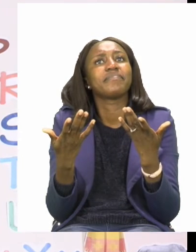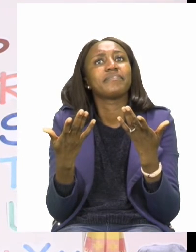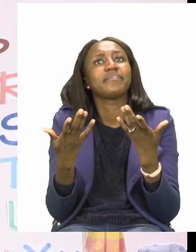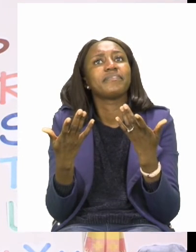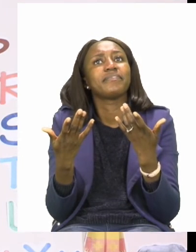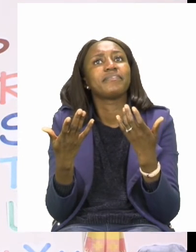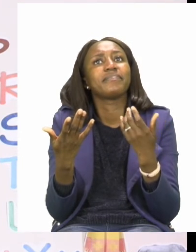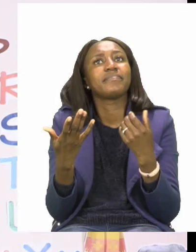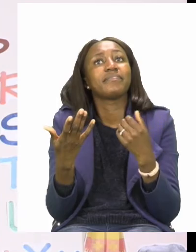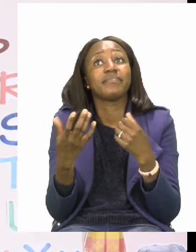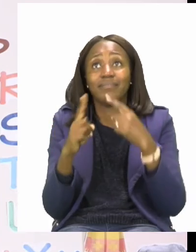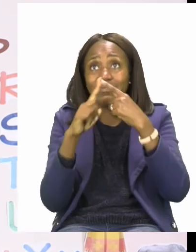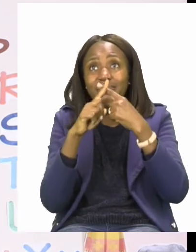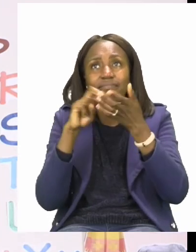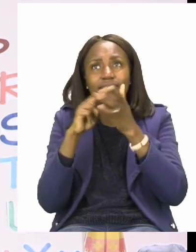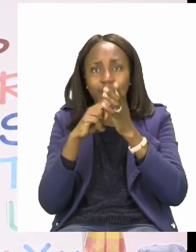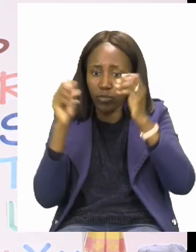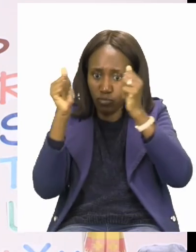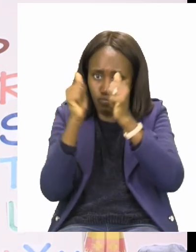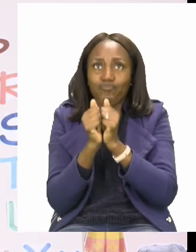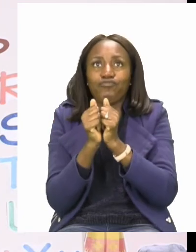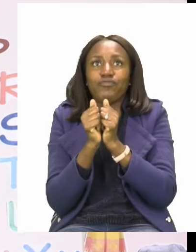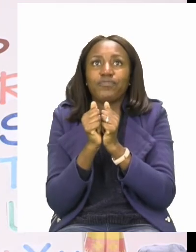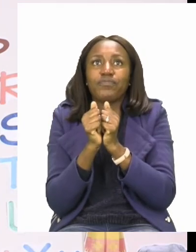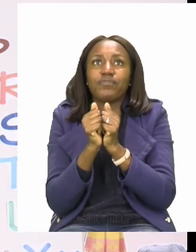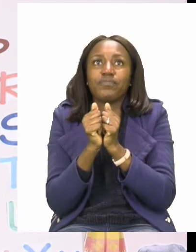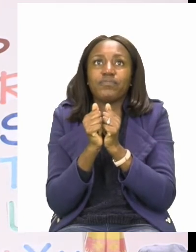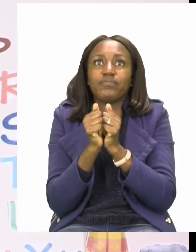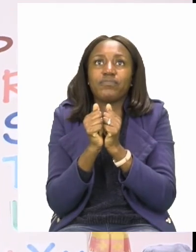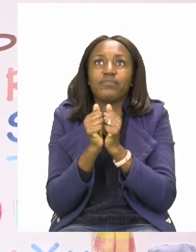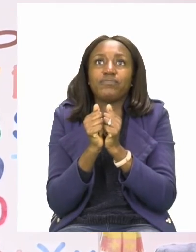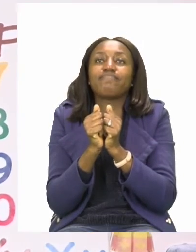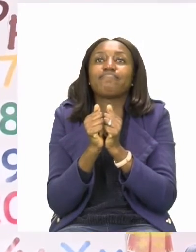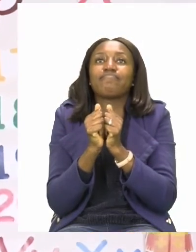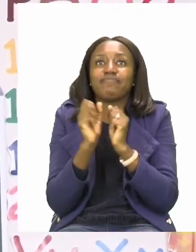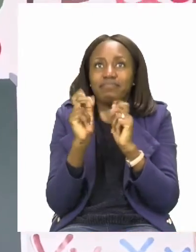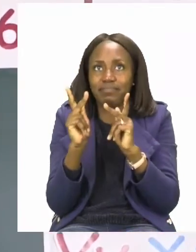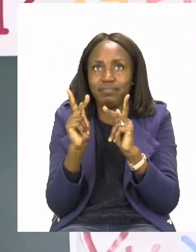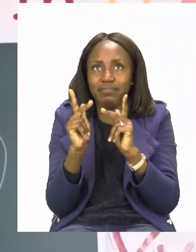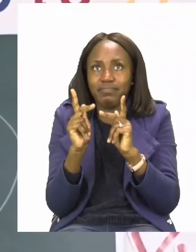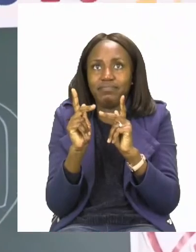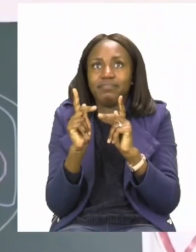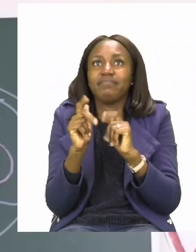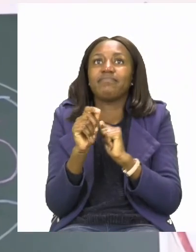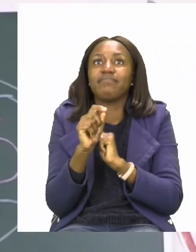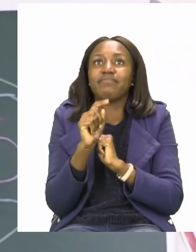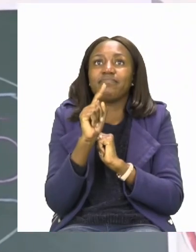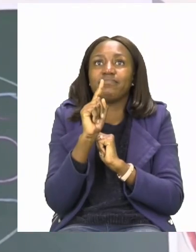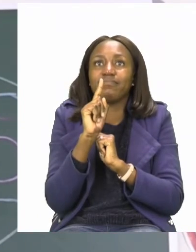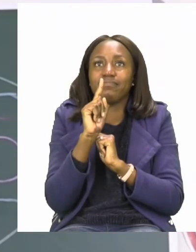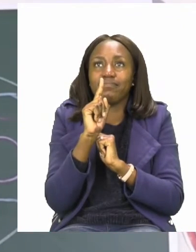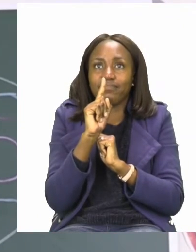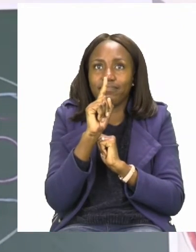because times or multiplication is repeated addition. So now I can say